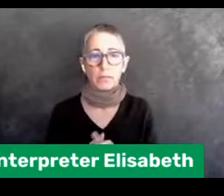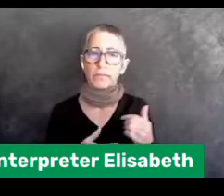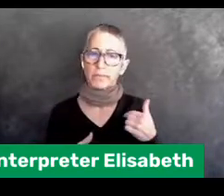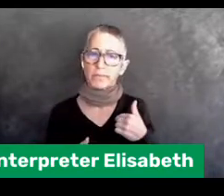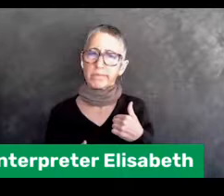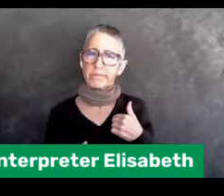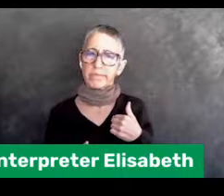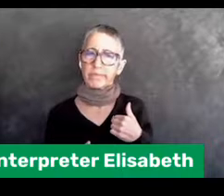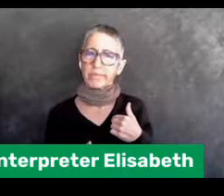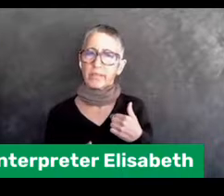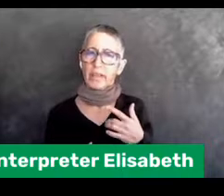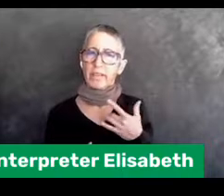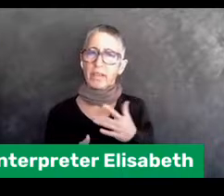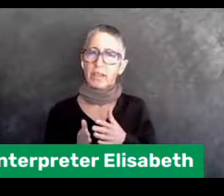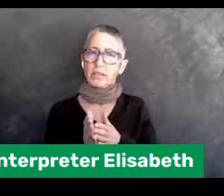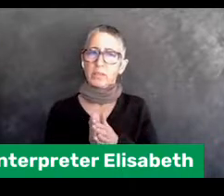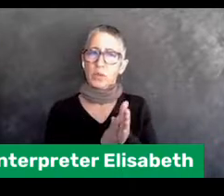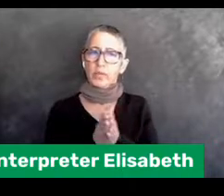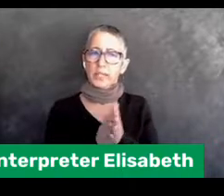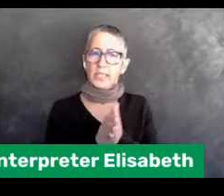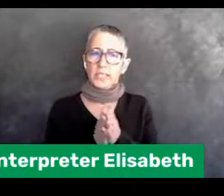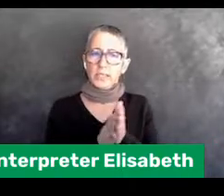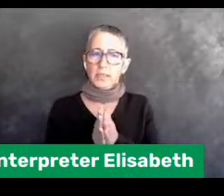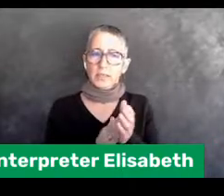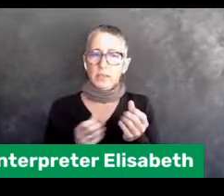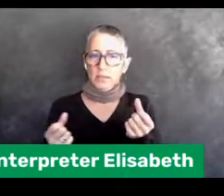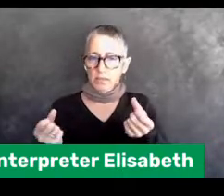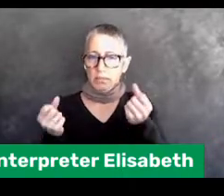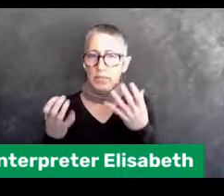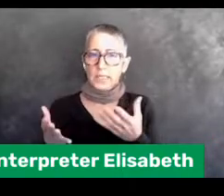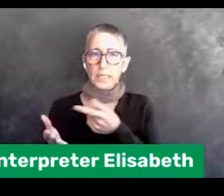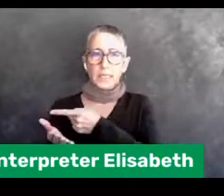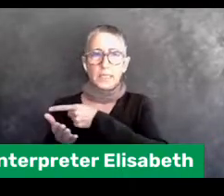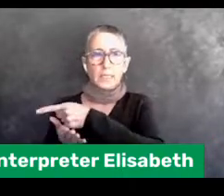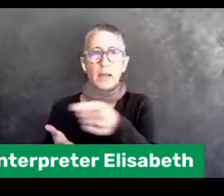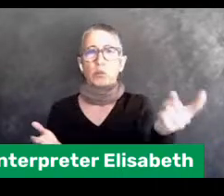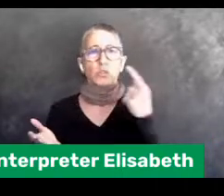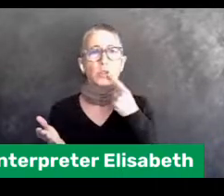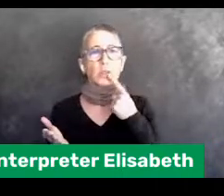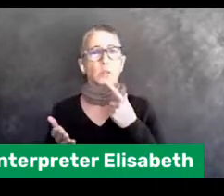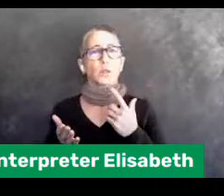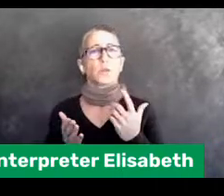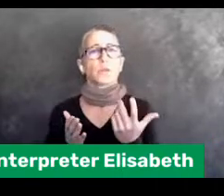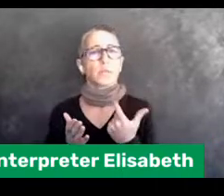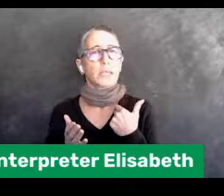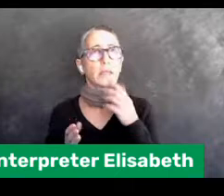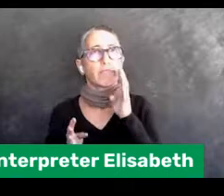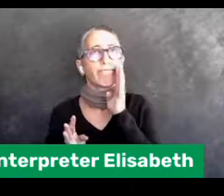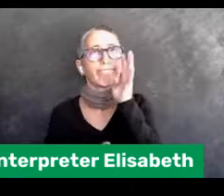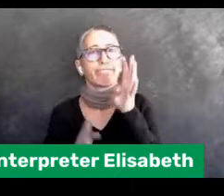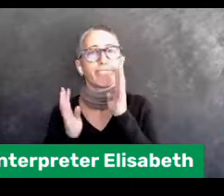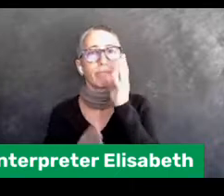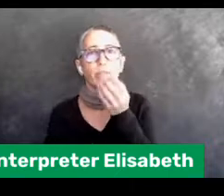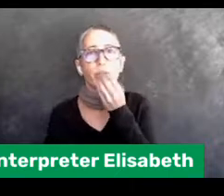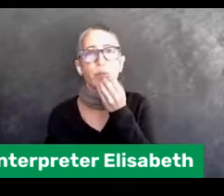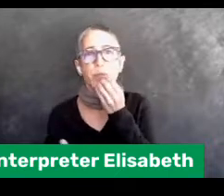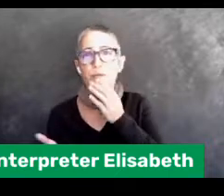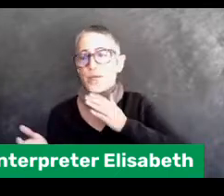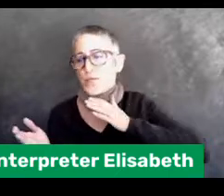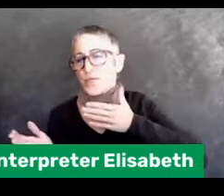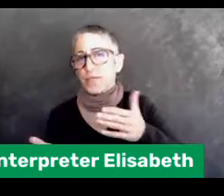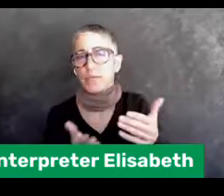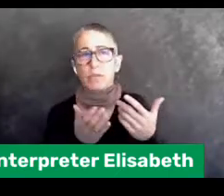to try some new meals because there are so many options, when I go to these type of grocery stores. And I just wish I